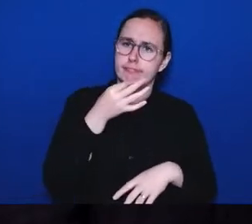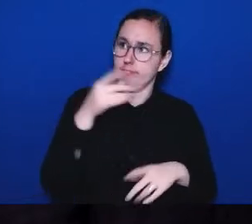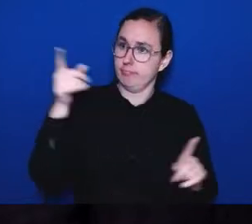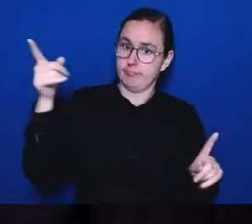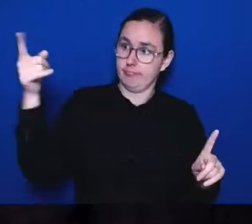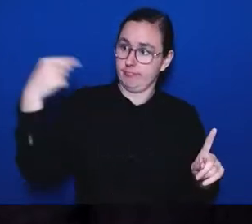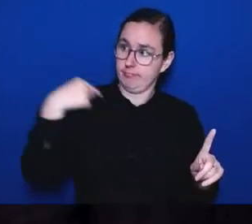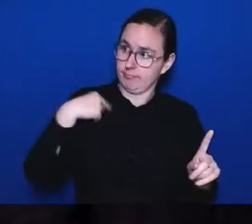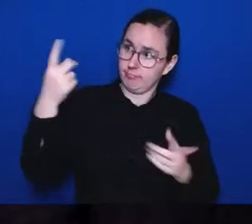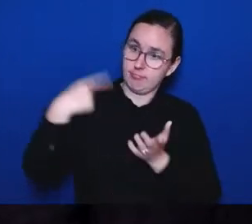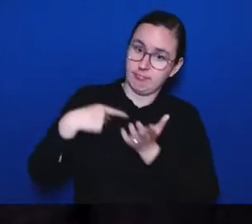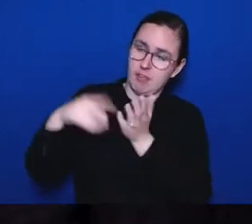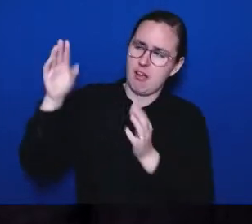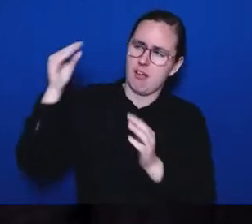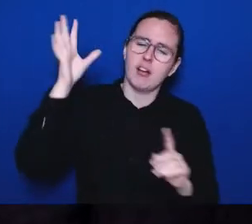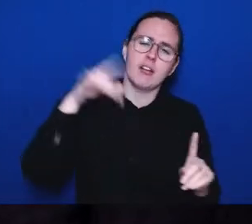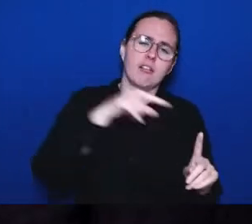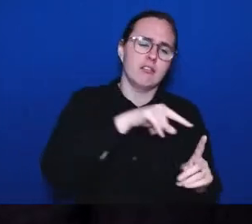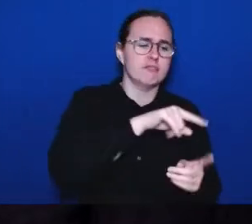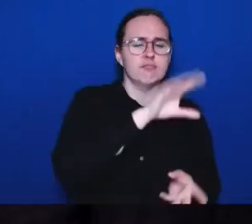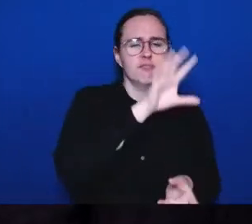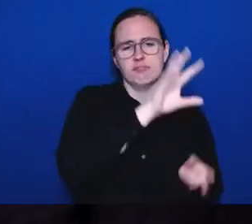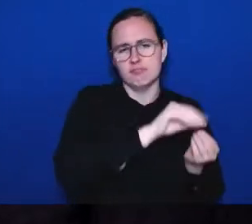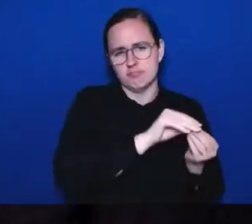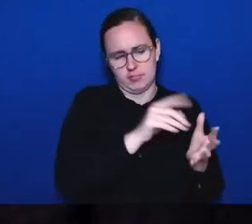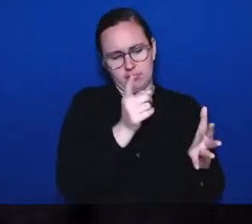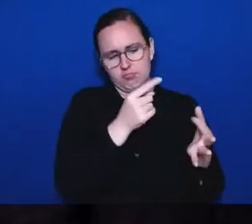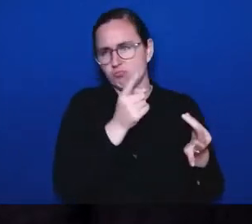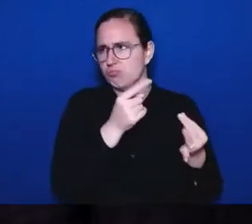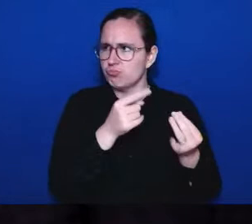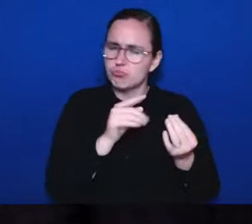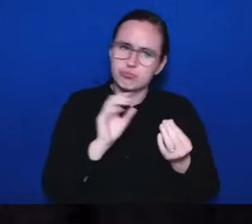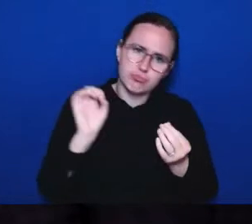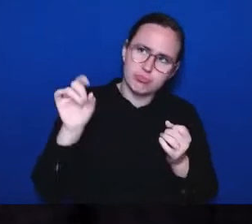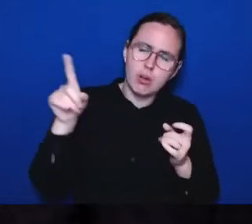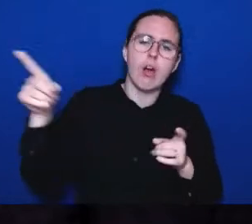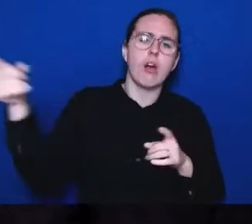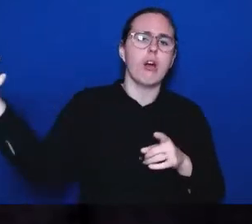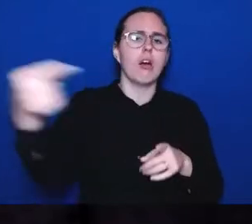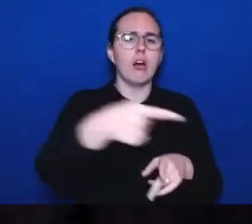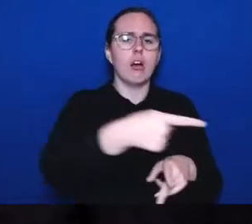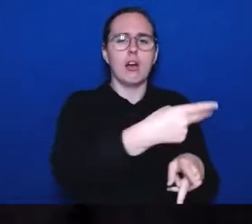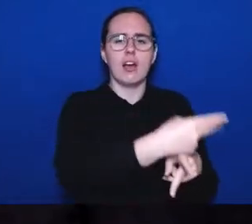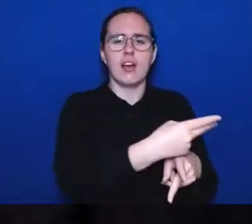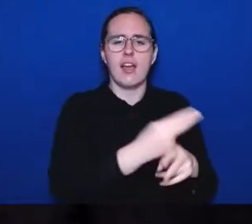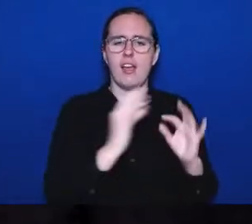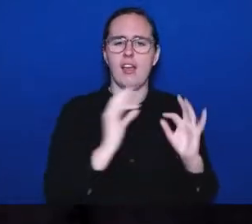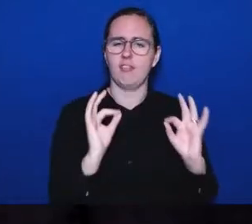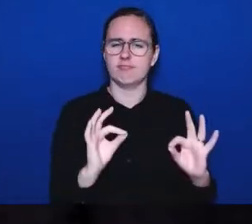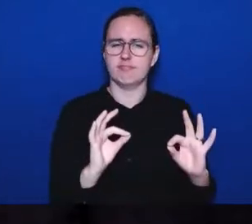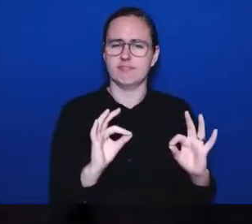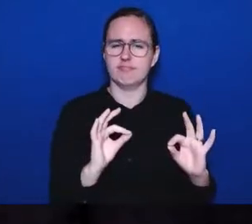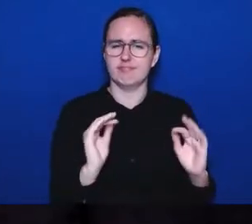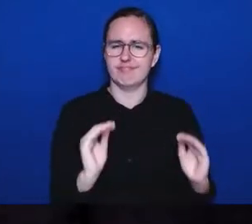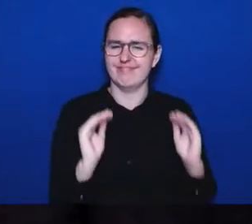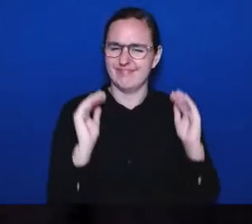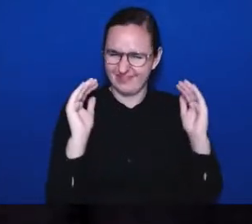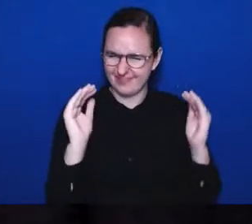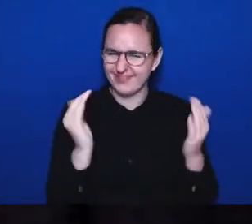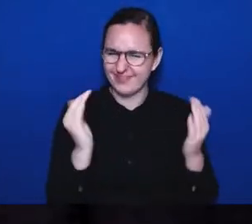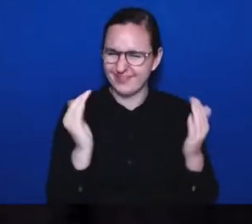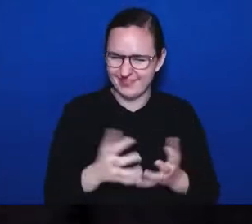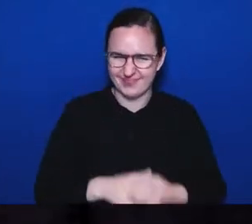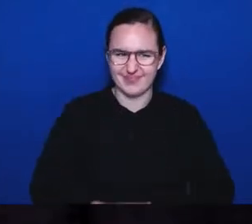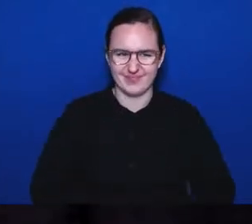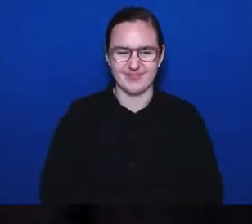and that fine thread that links you all together. So to be able to provide that support, I really will be looking